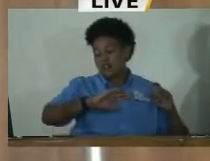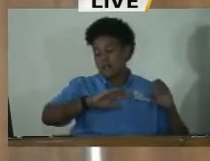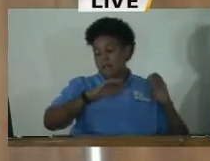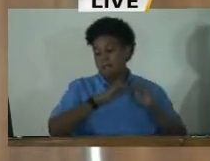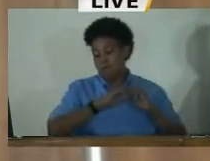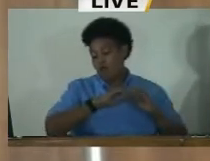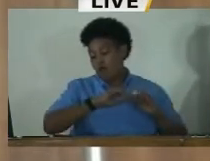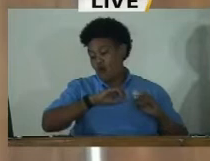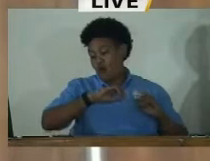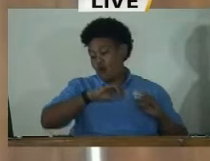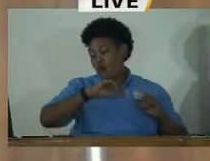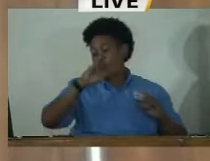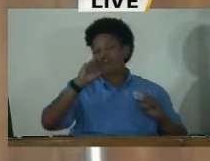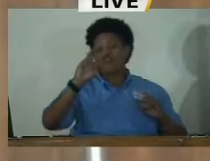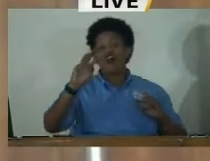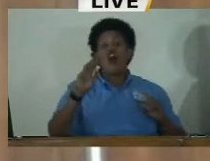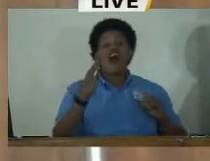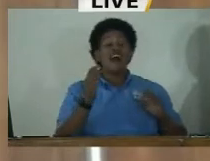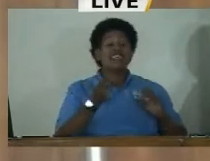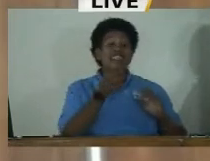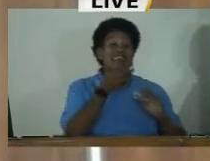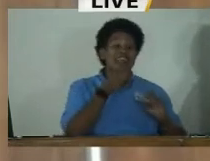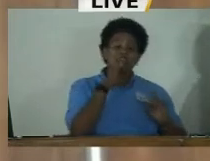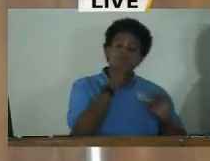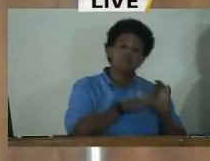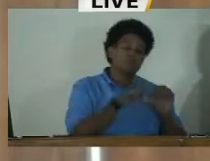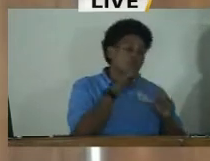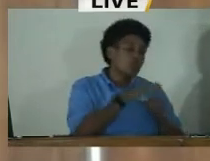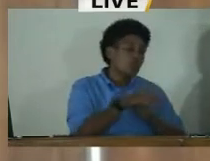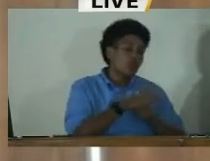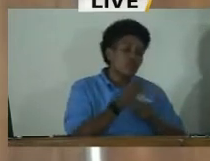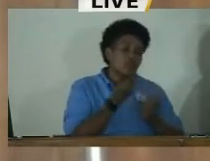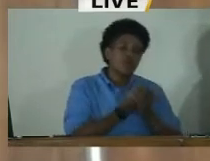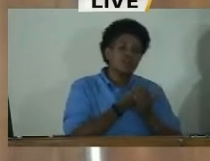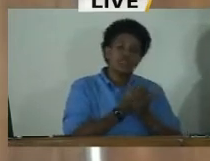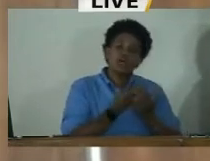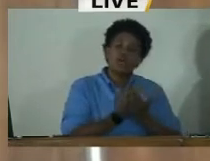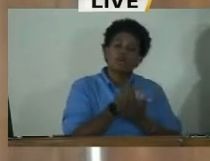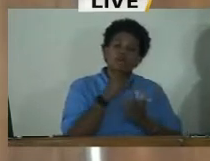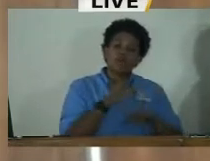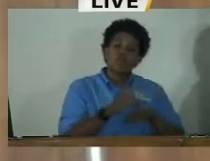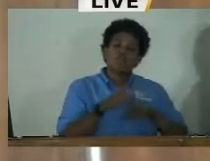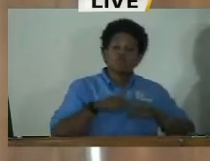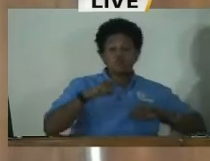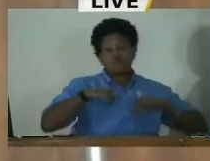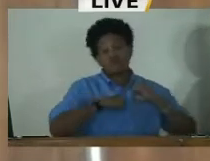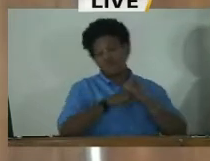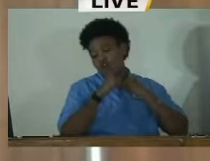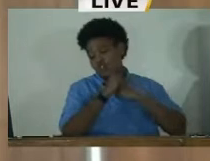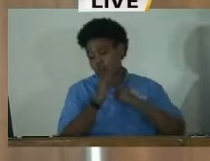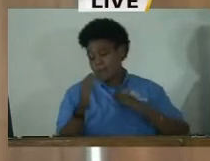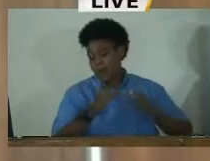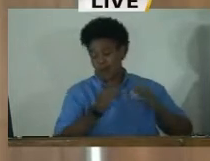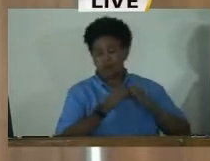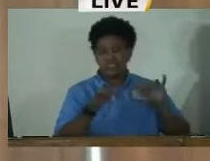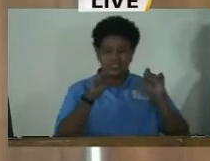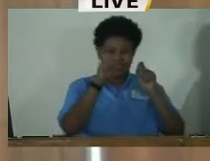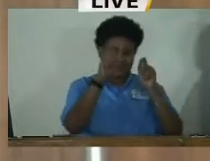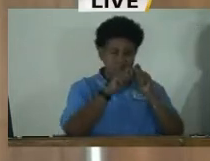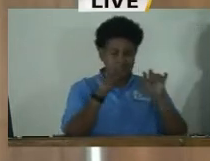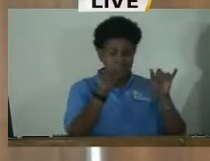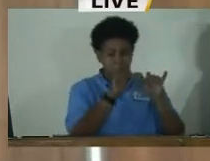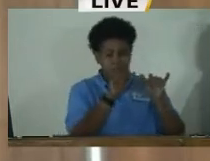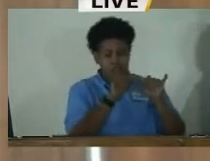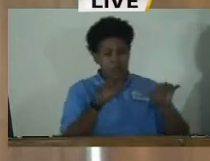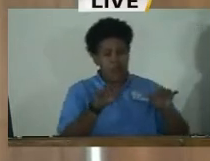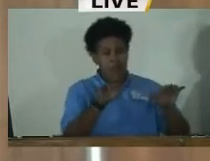is simply not enough to monetize the opportunities available. We need a structured plan with specific, measurable,